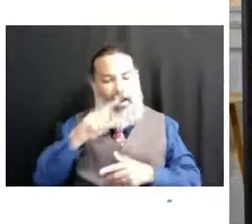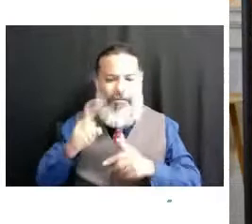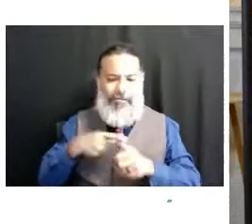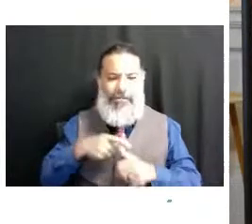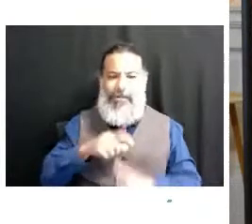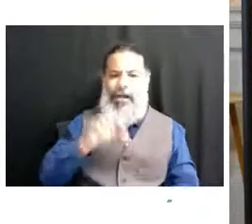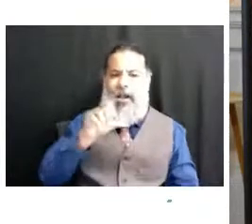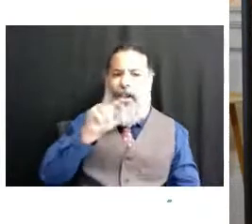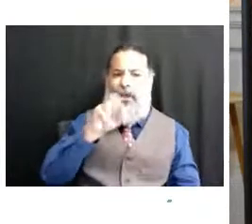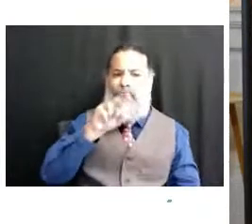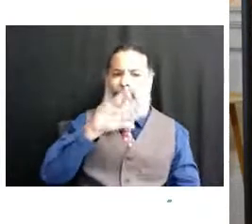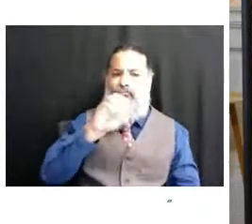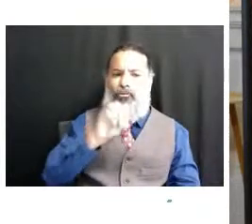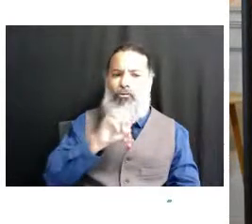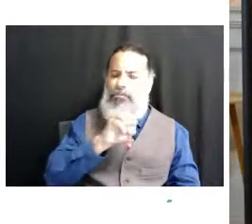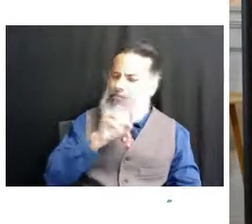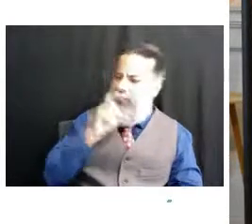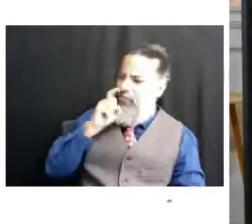they were